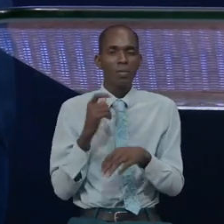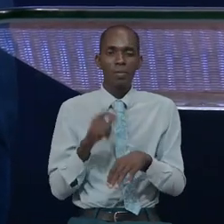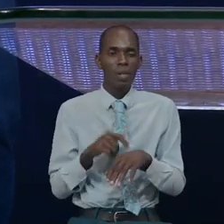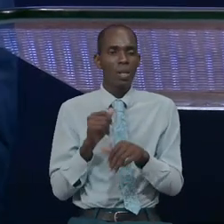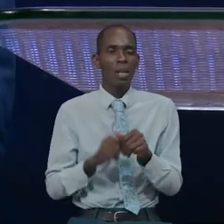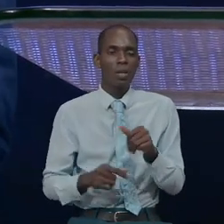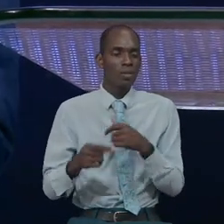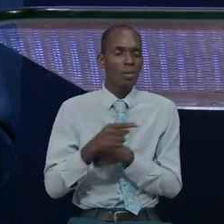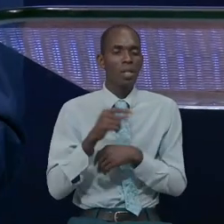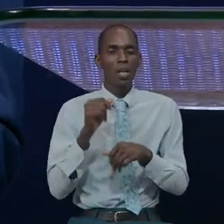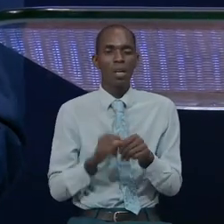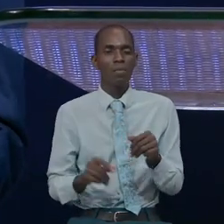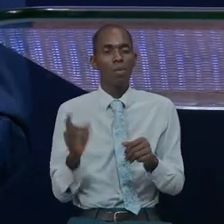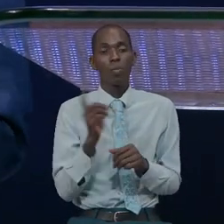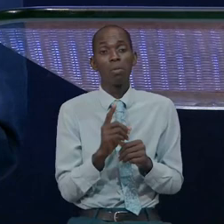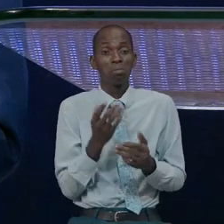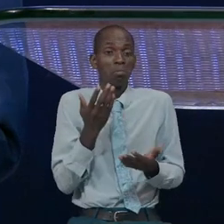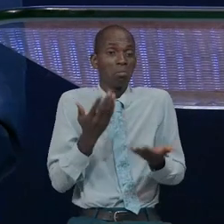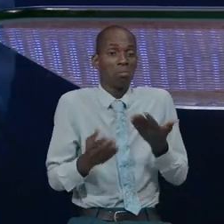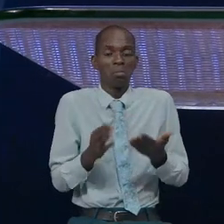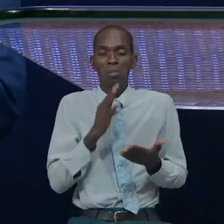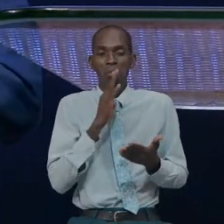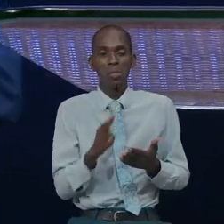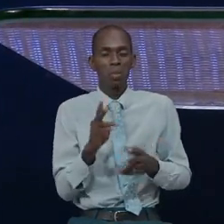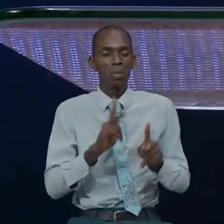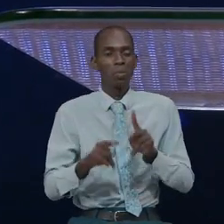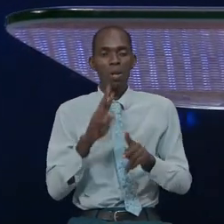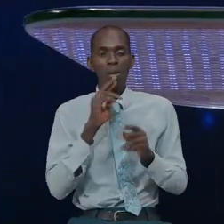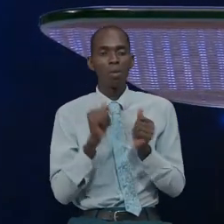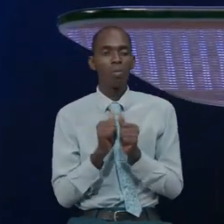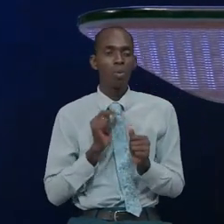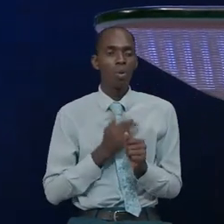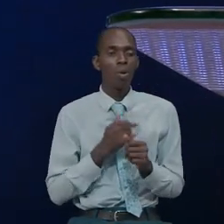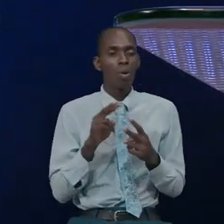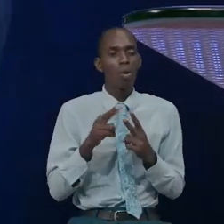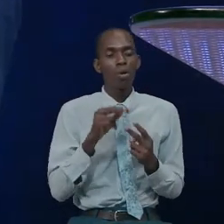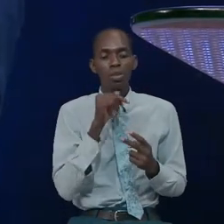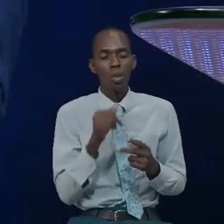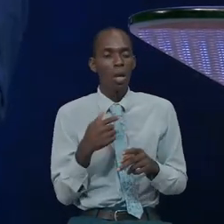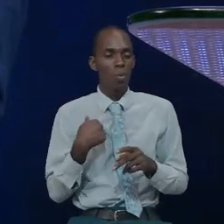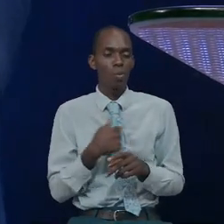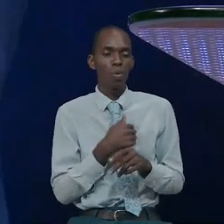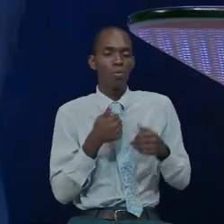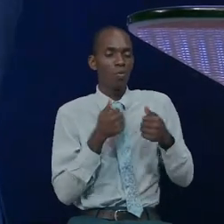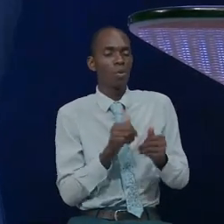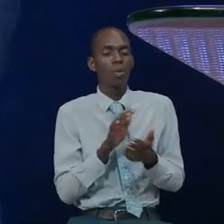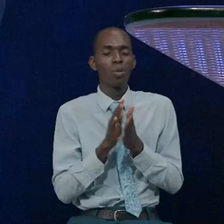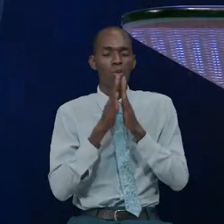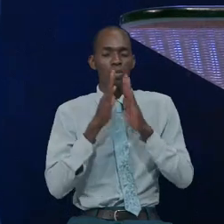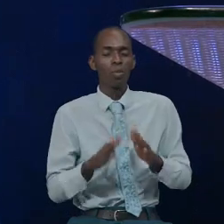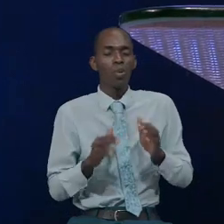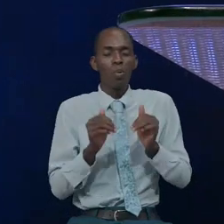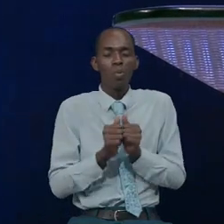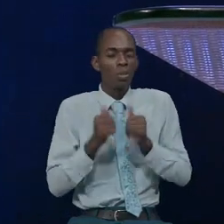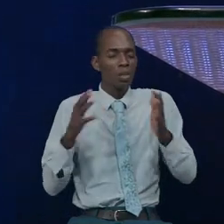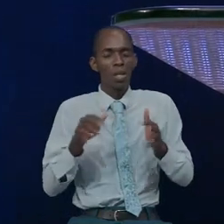night, everywhere, whether people are with us, they are not with us, and we follow peace with all men, and holiness without which no man